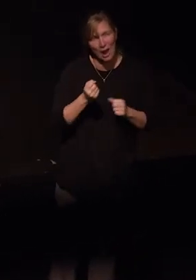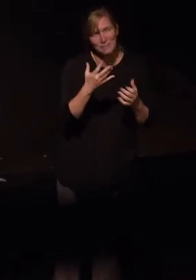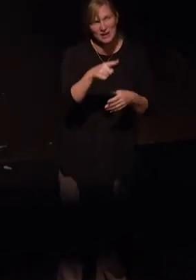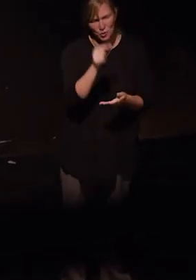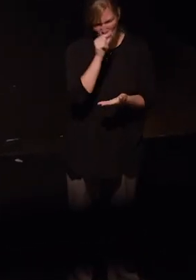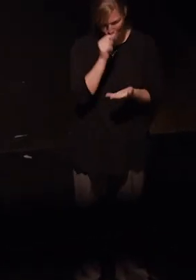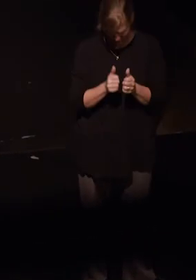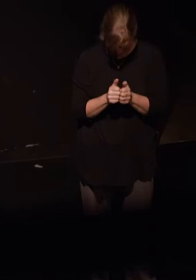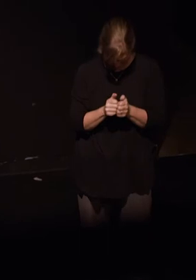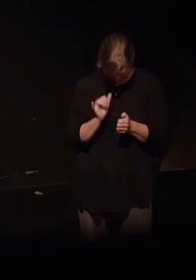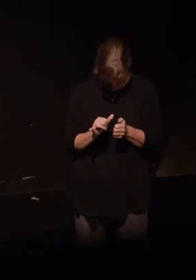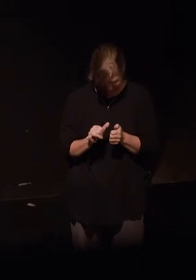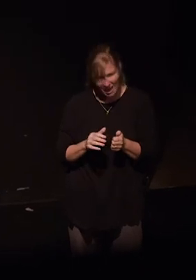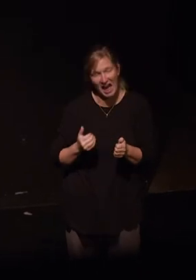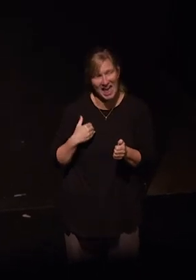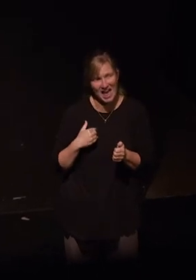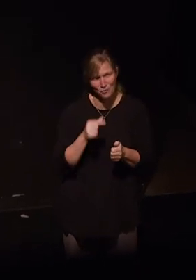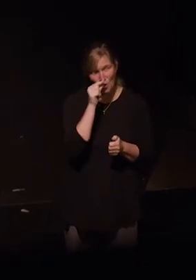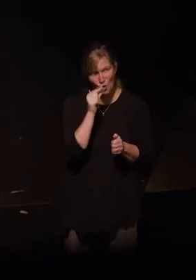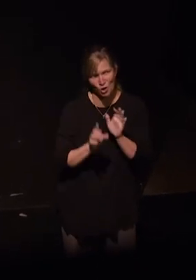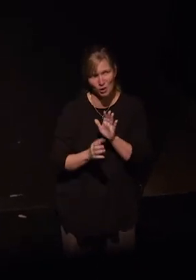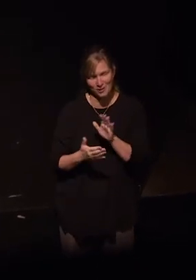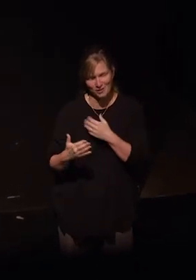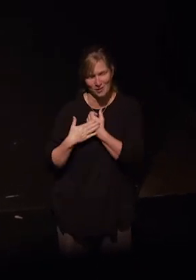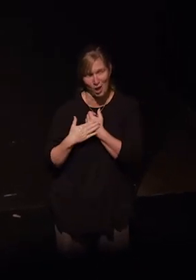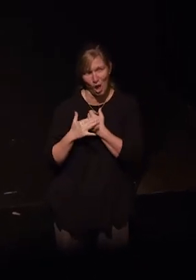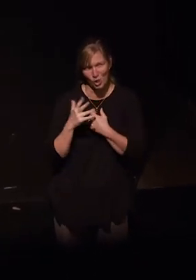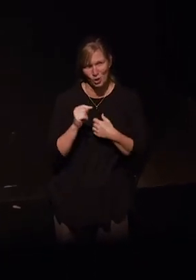I got a Google alert for George A. Murison, so I'll see if you write anything about him.